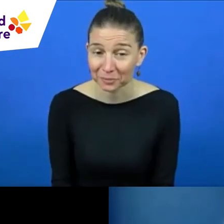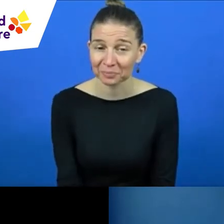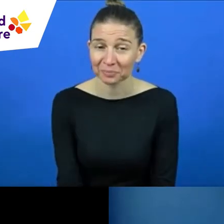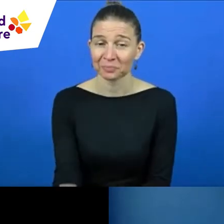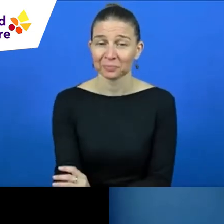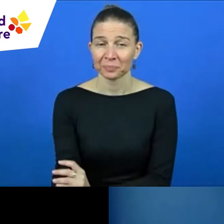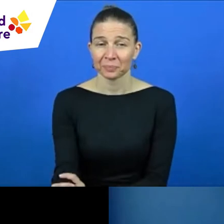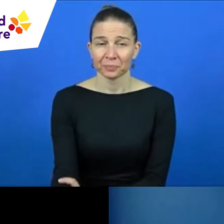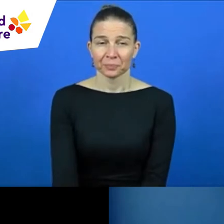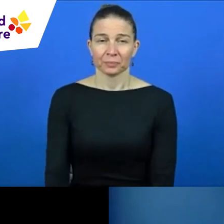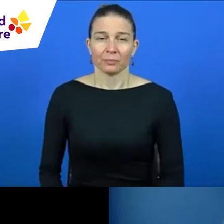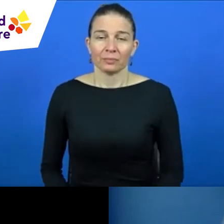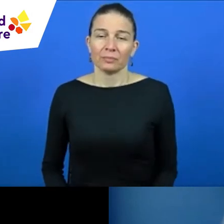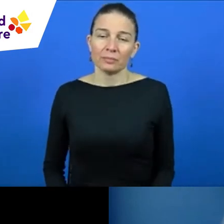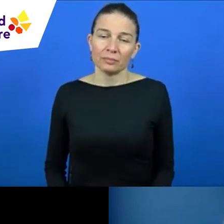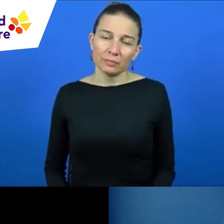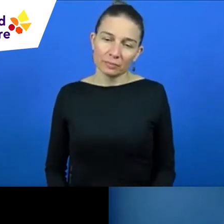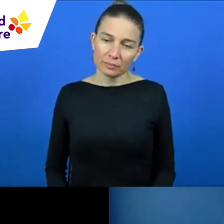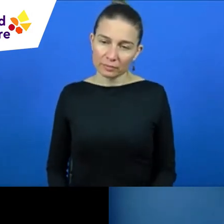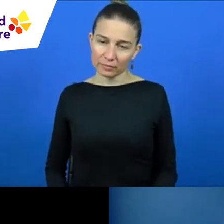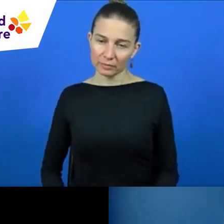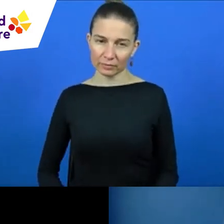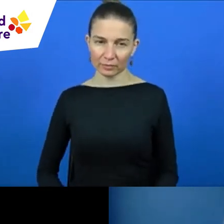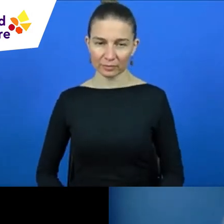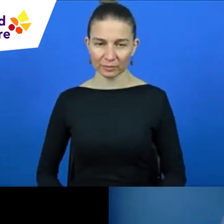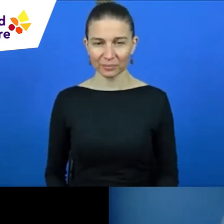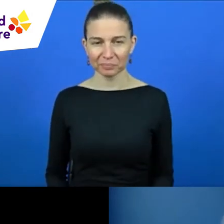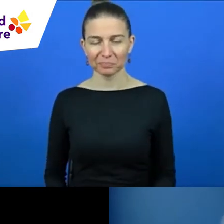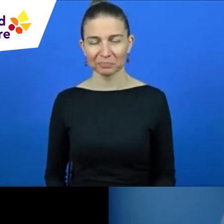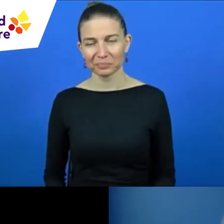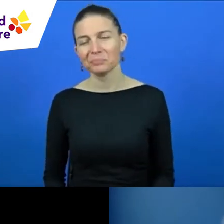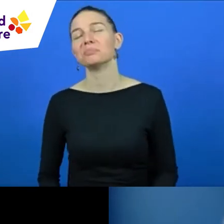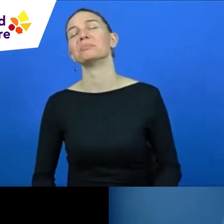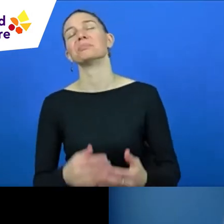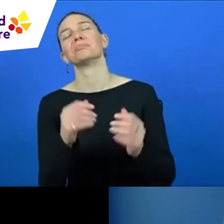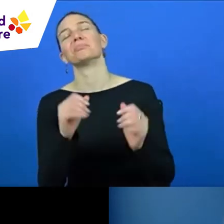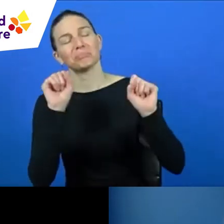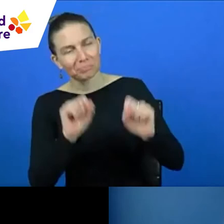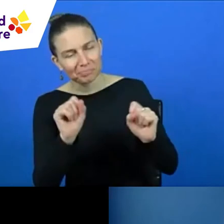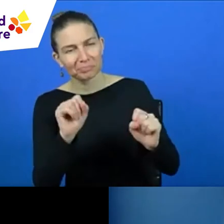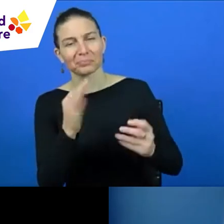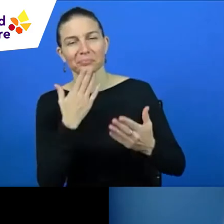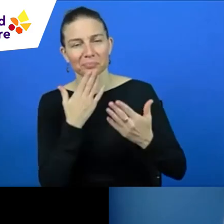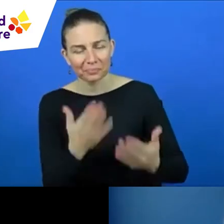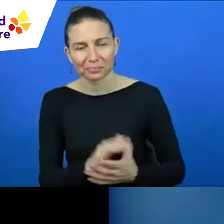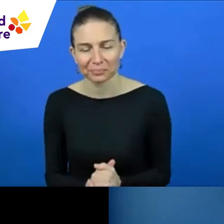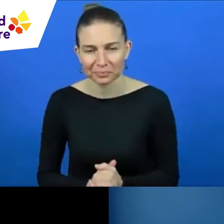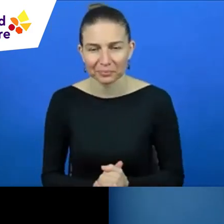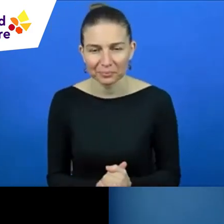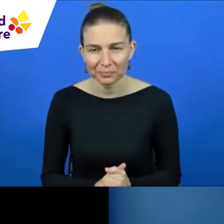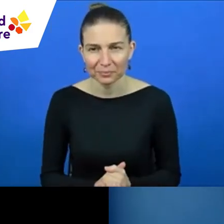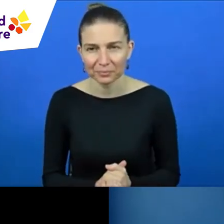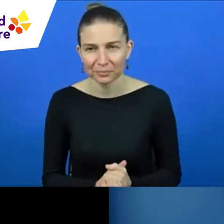To those points, just translating some of that into, I guess, the technology solutions that we're seeing.